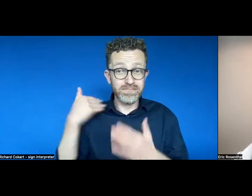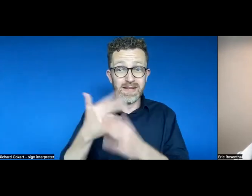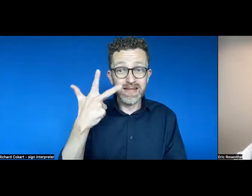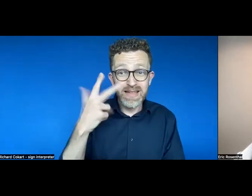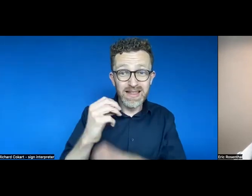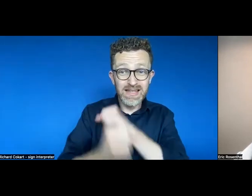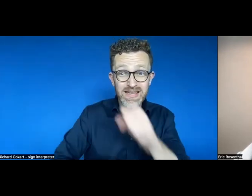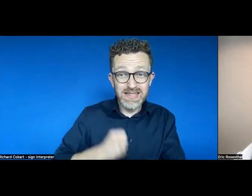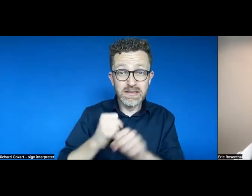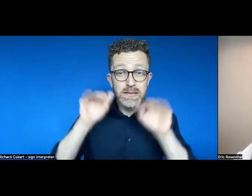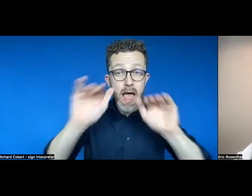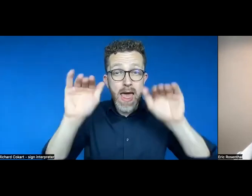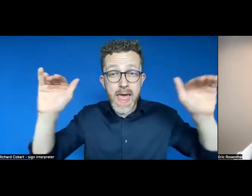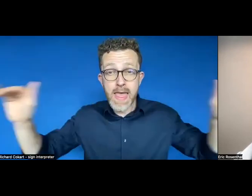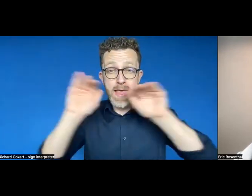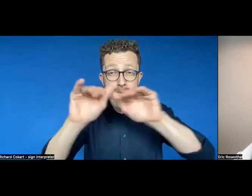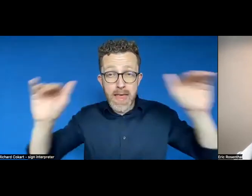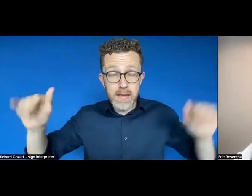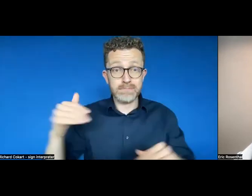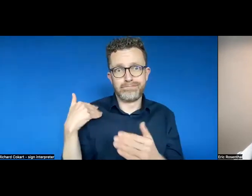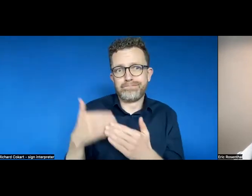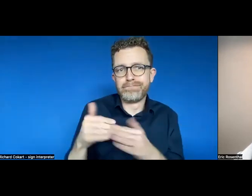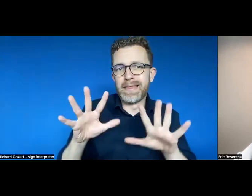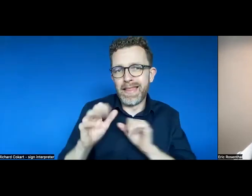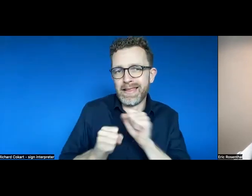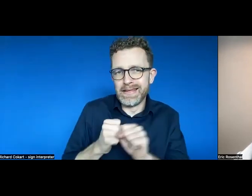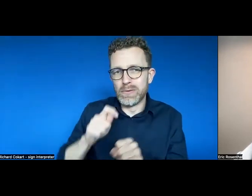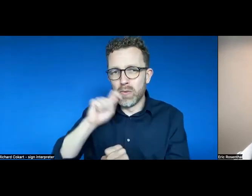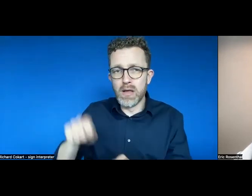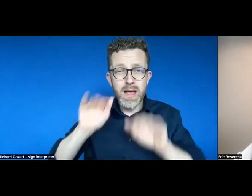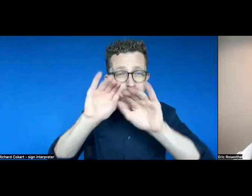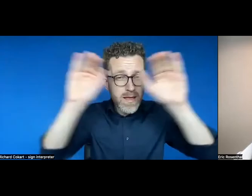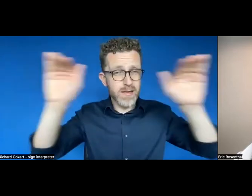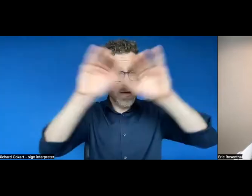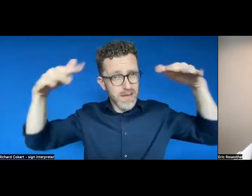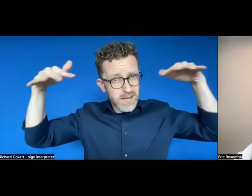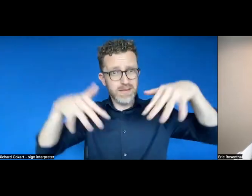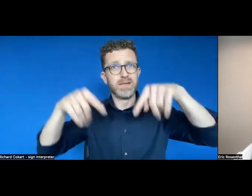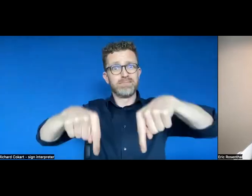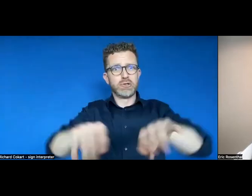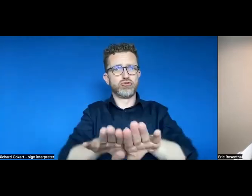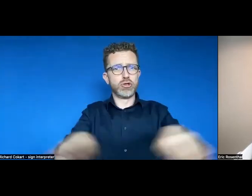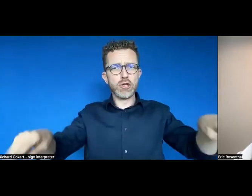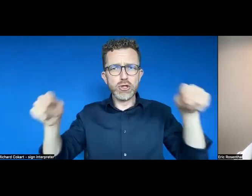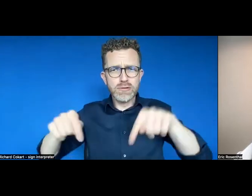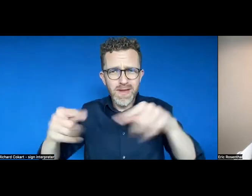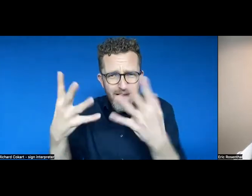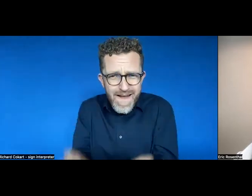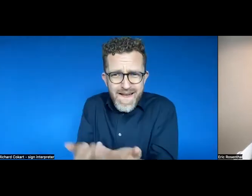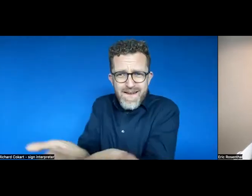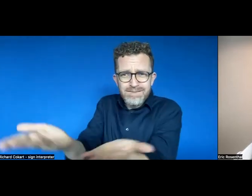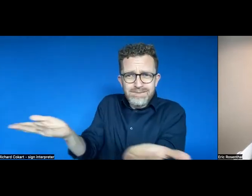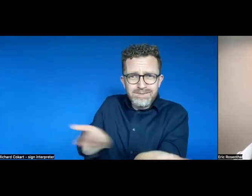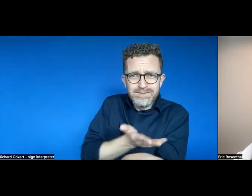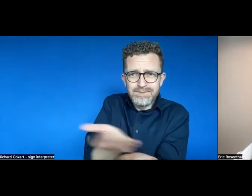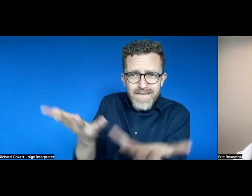and not the concern of the major international responders. Even when it's easy to deal with kids with disabilities who've